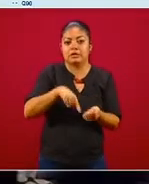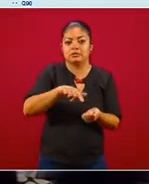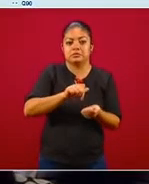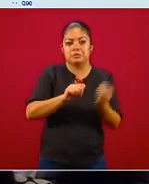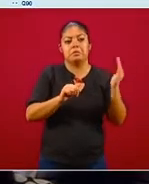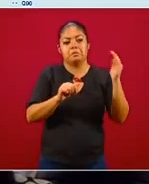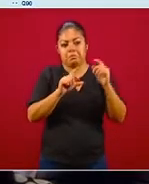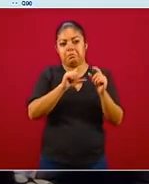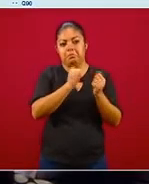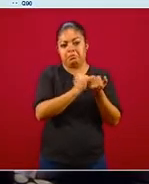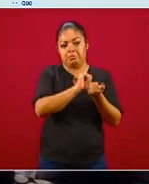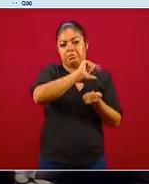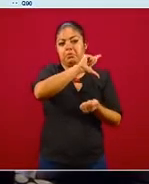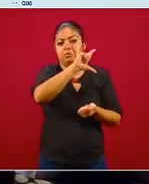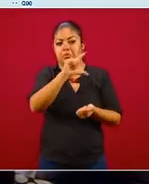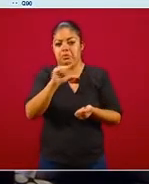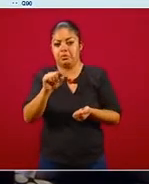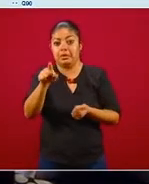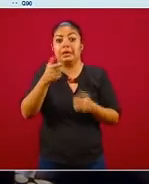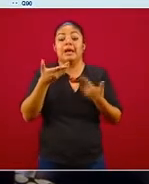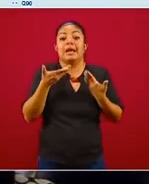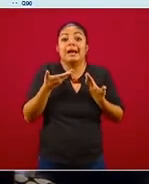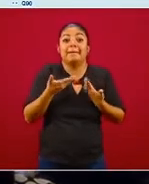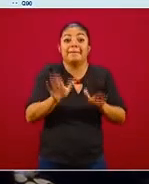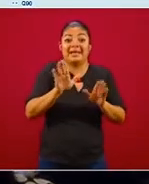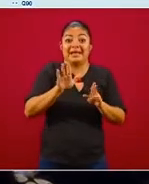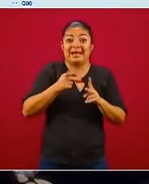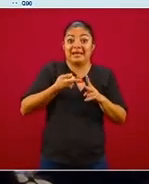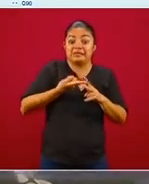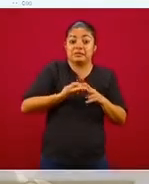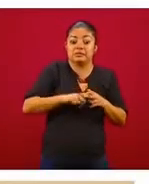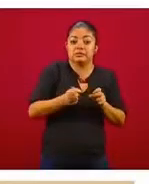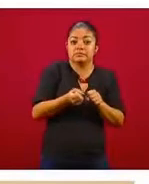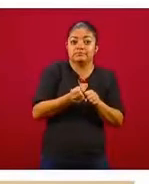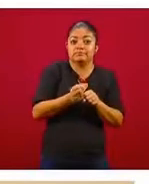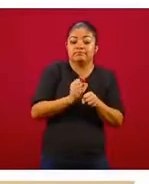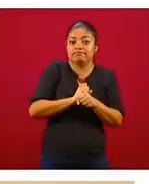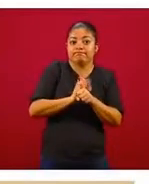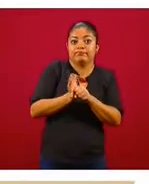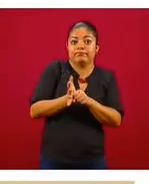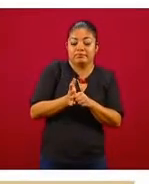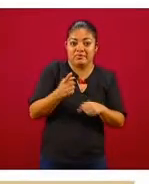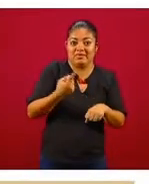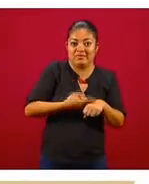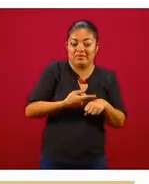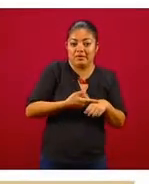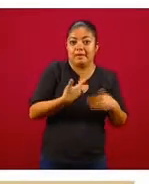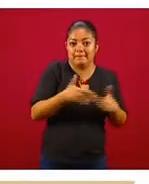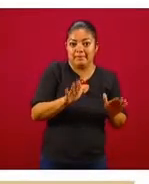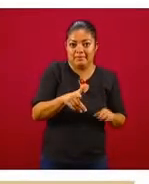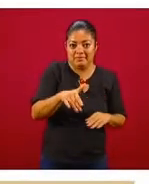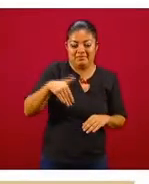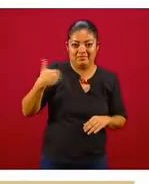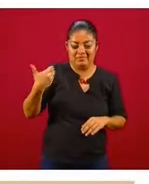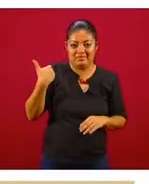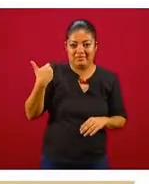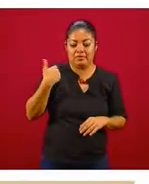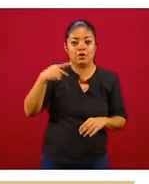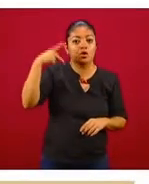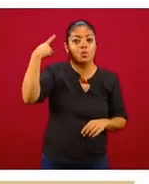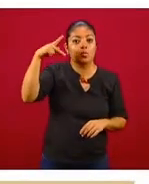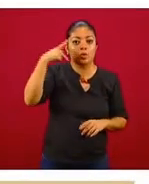So all of the ones that showed, they are coming out of the pandemic, with the exception of Mexico City, which is still at the